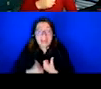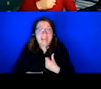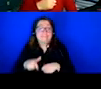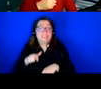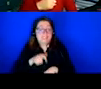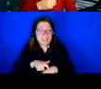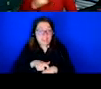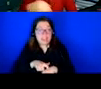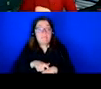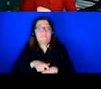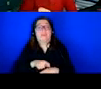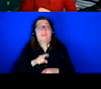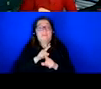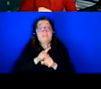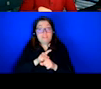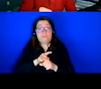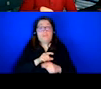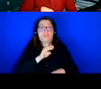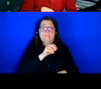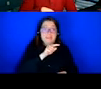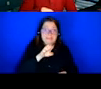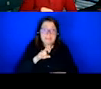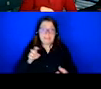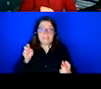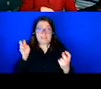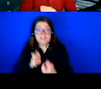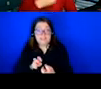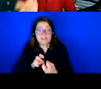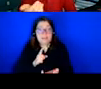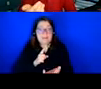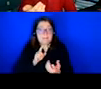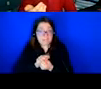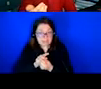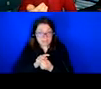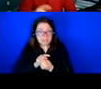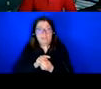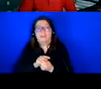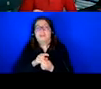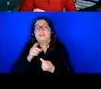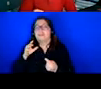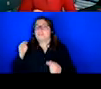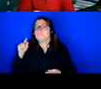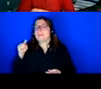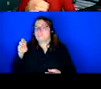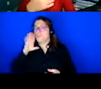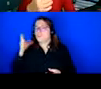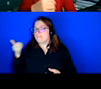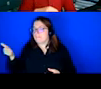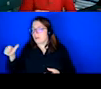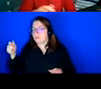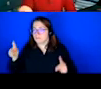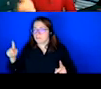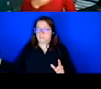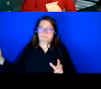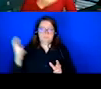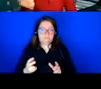that had a different skill set, and they learned together as a great as well, because the mentor had the network too. So like this was for a nonprofit,